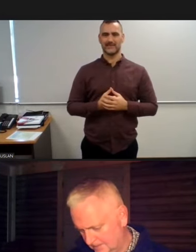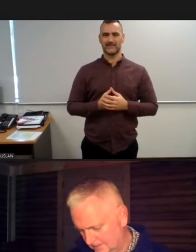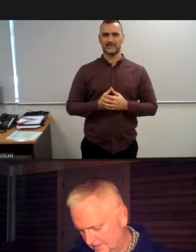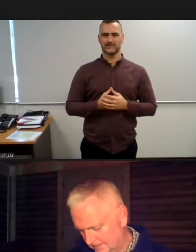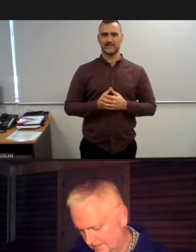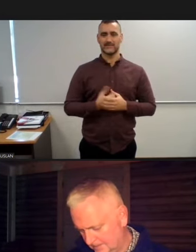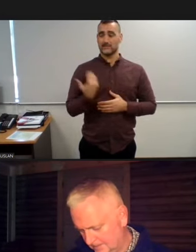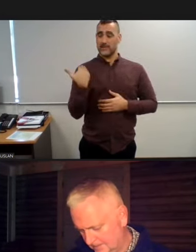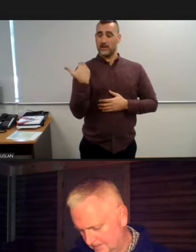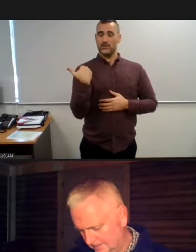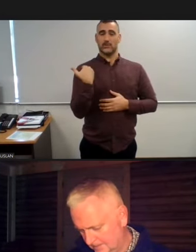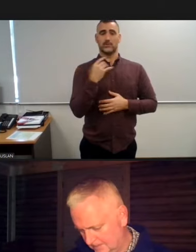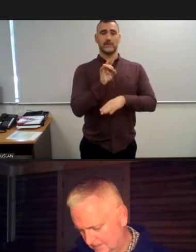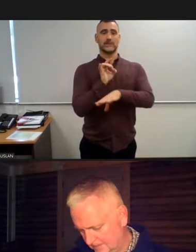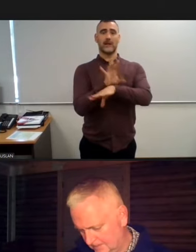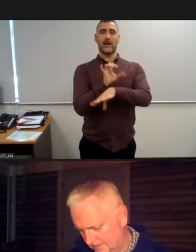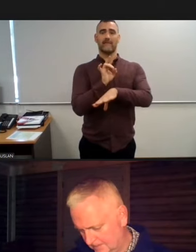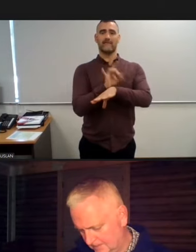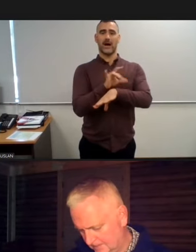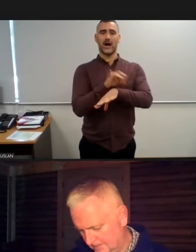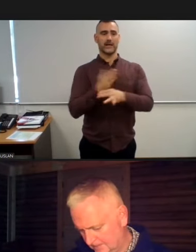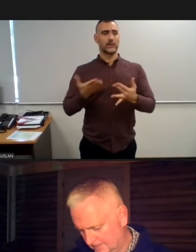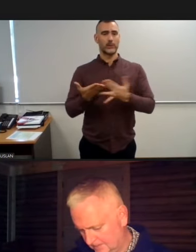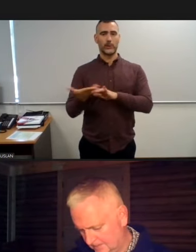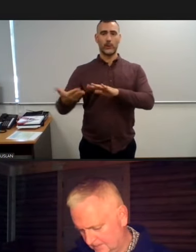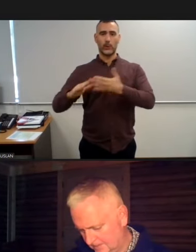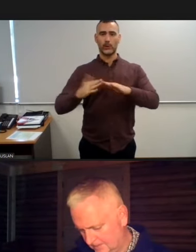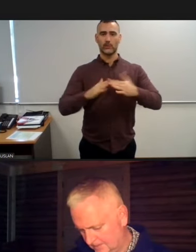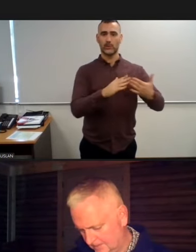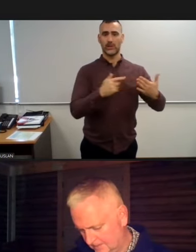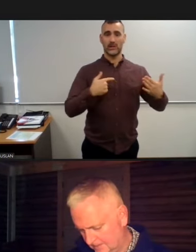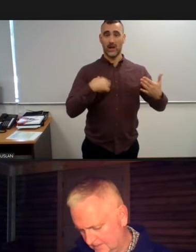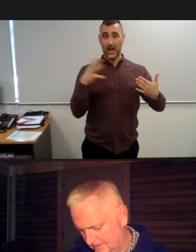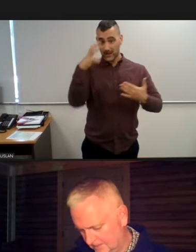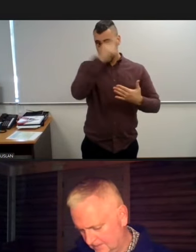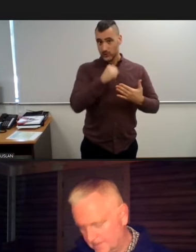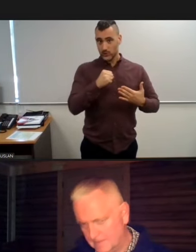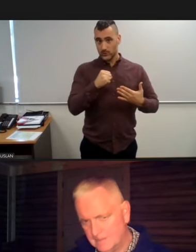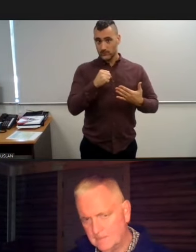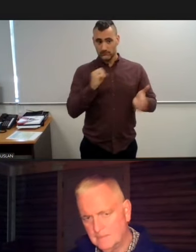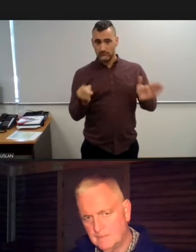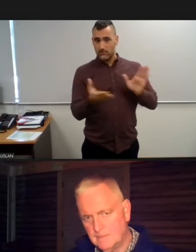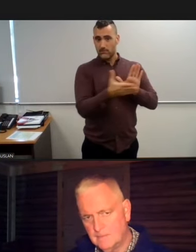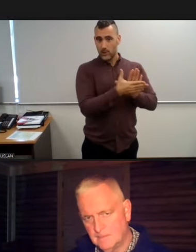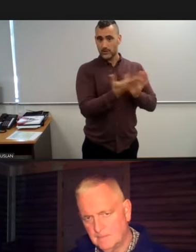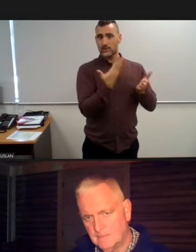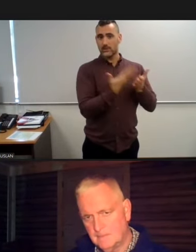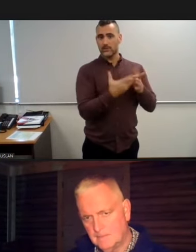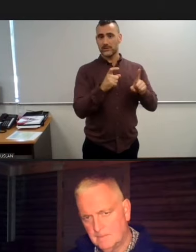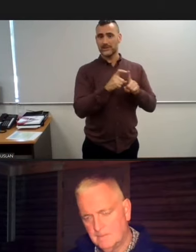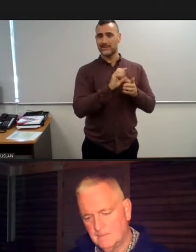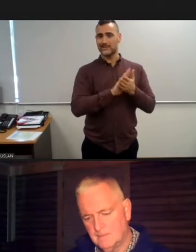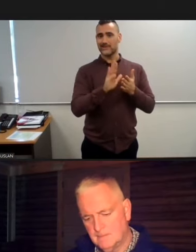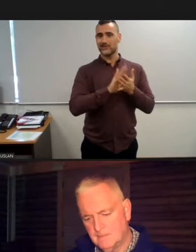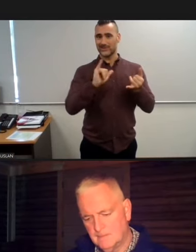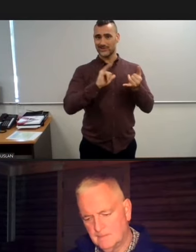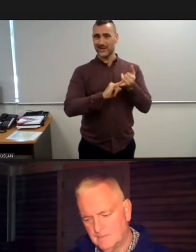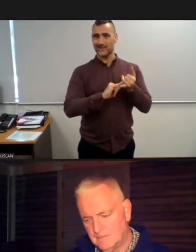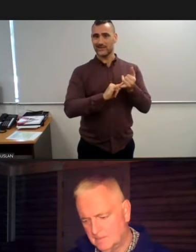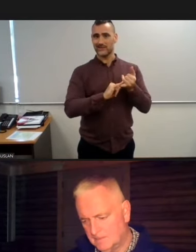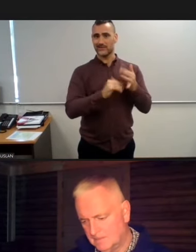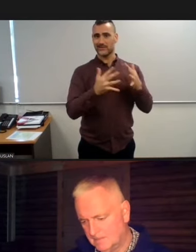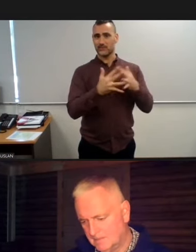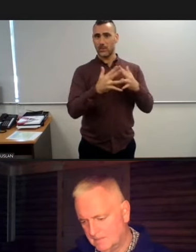sector that I presume is available on the website, Emma, is incredibly important for organisations